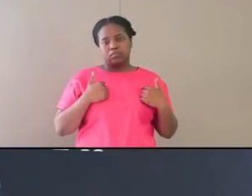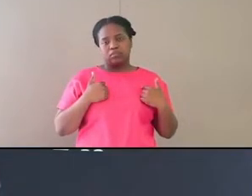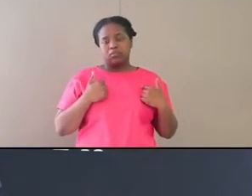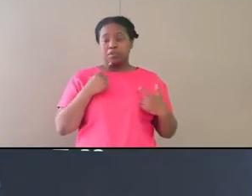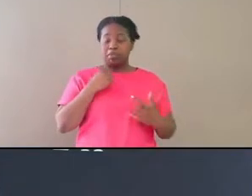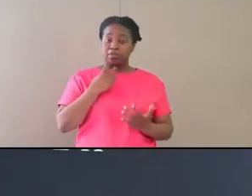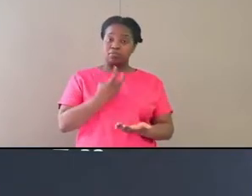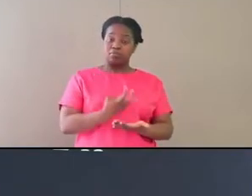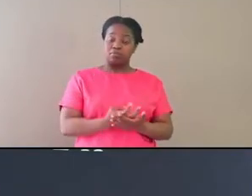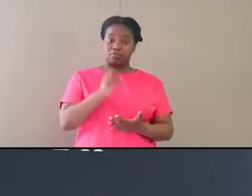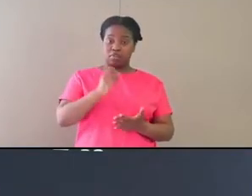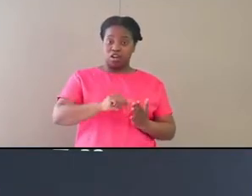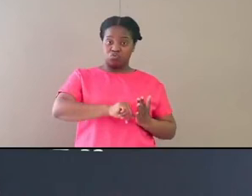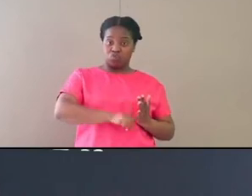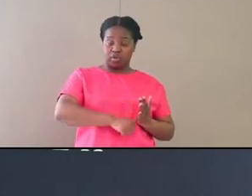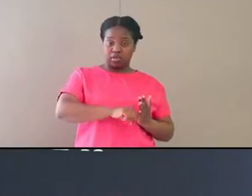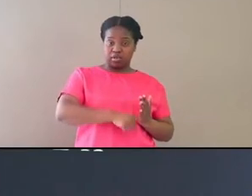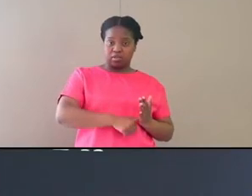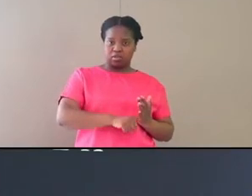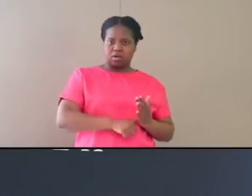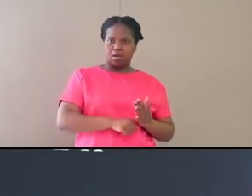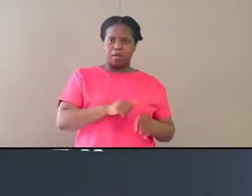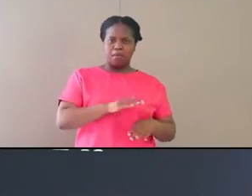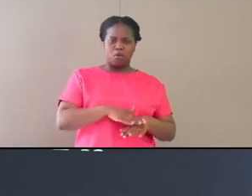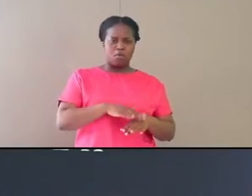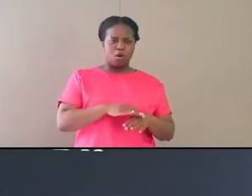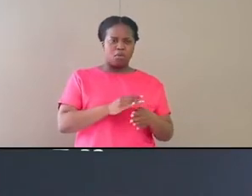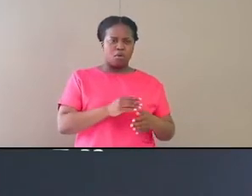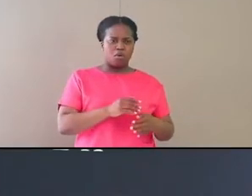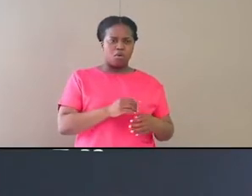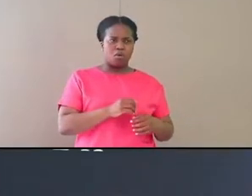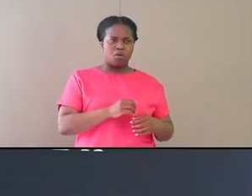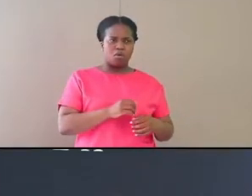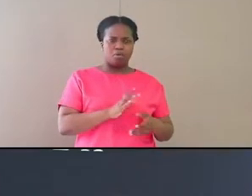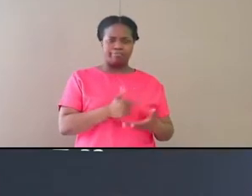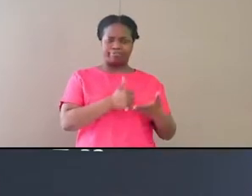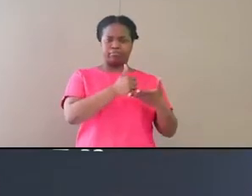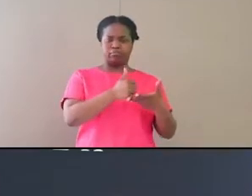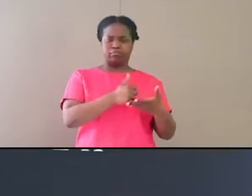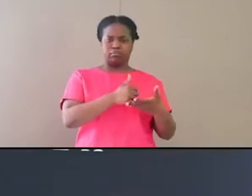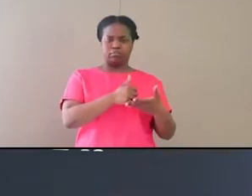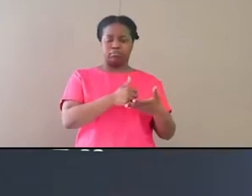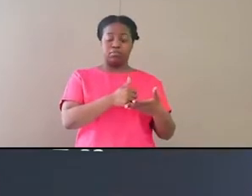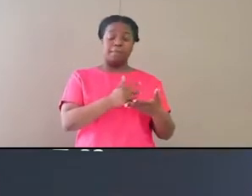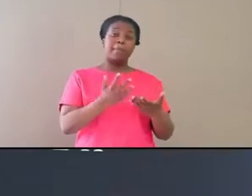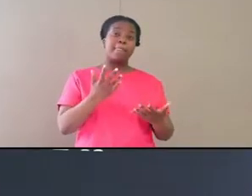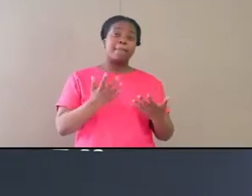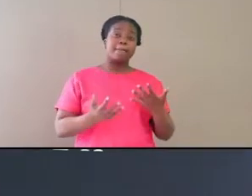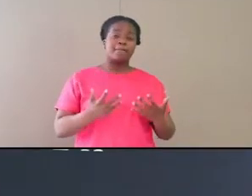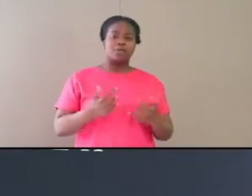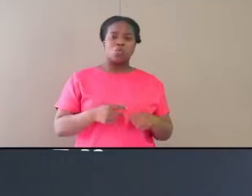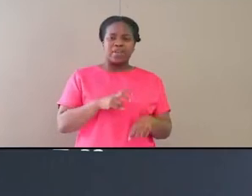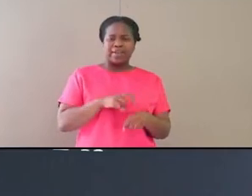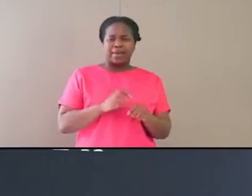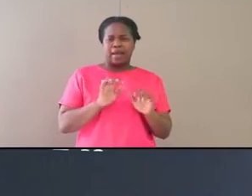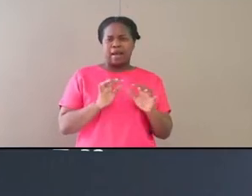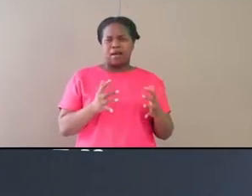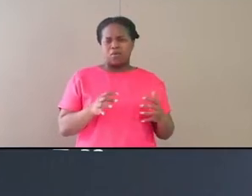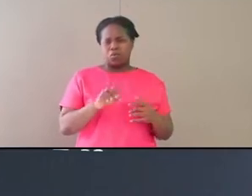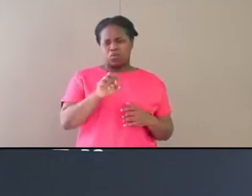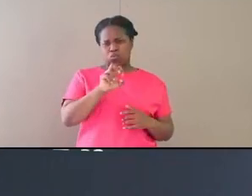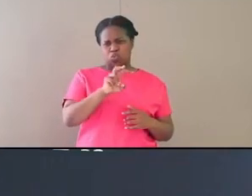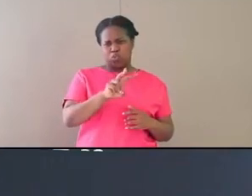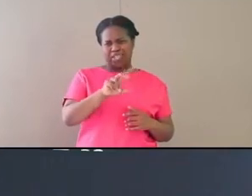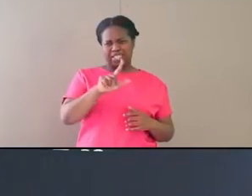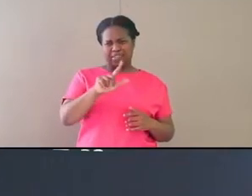surprised that the grant hasn't made more of an impact. And it might be that we need to maybe disaggregate that 27